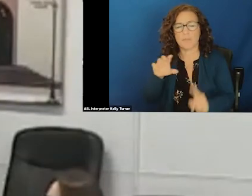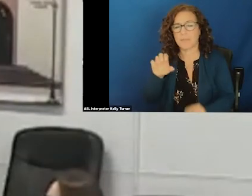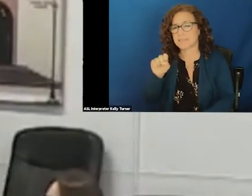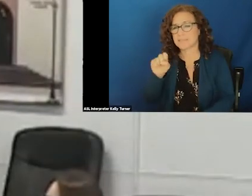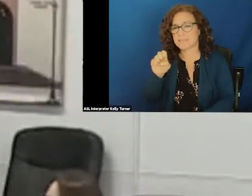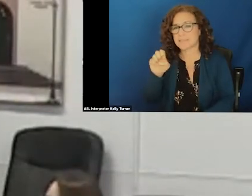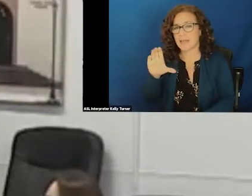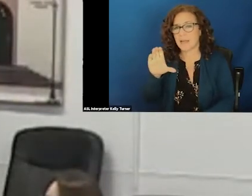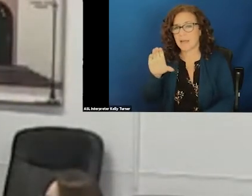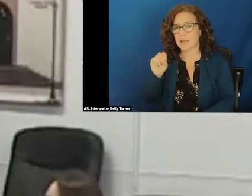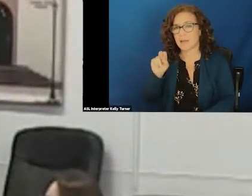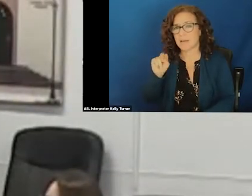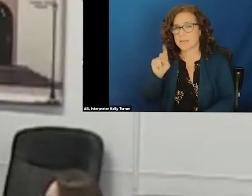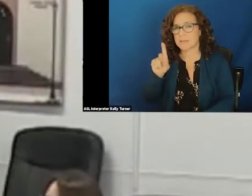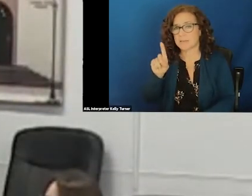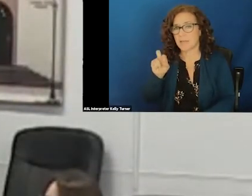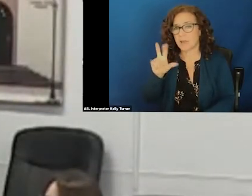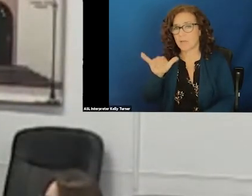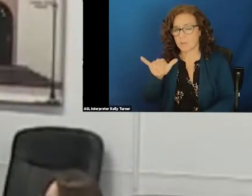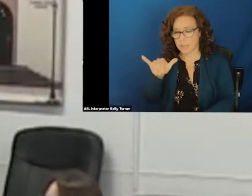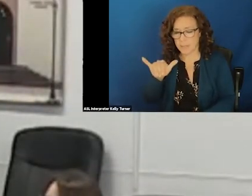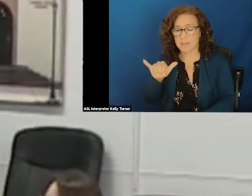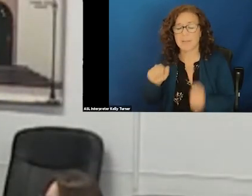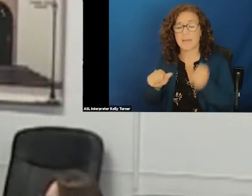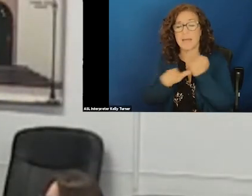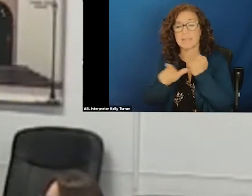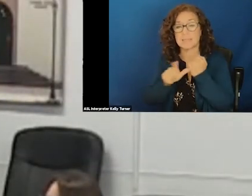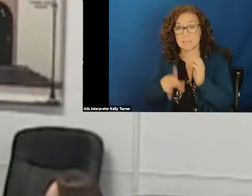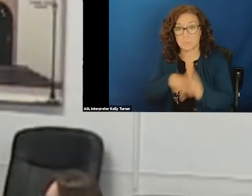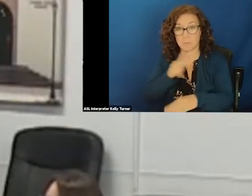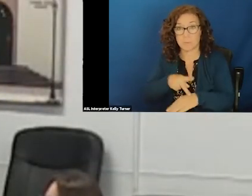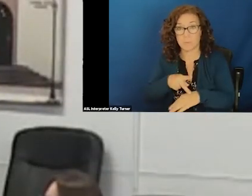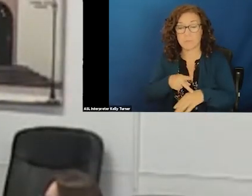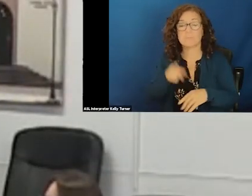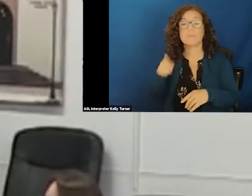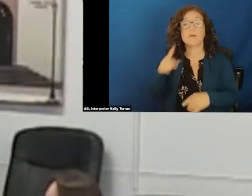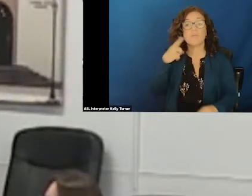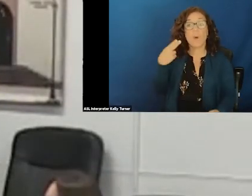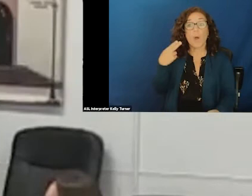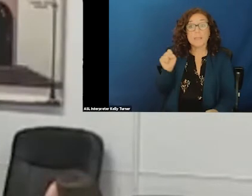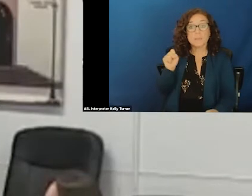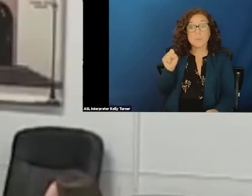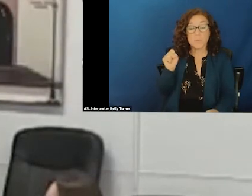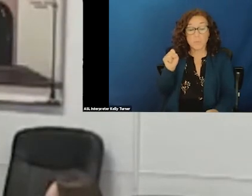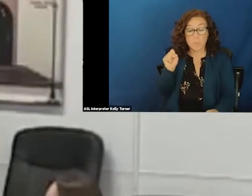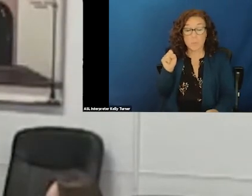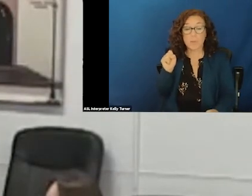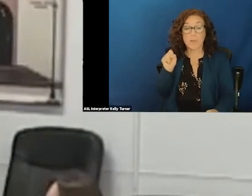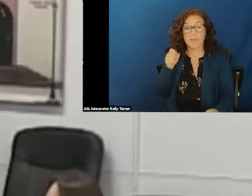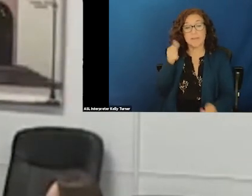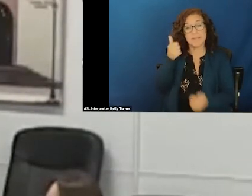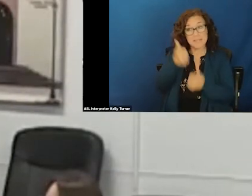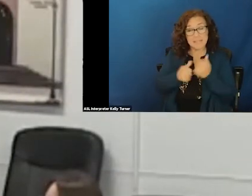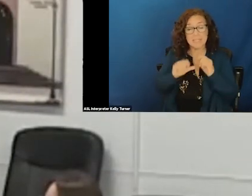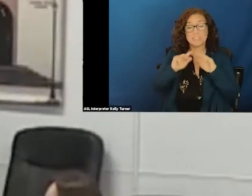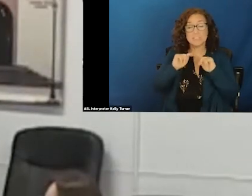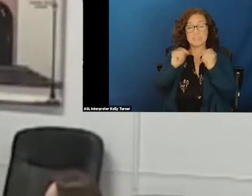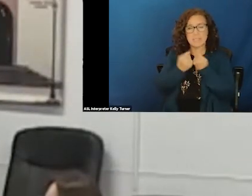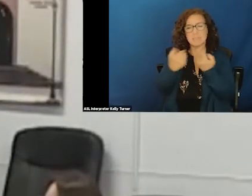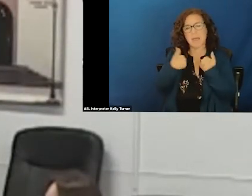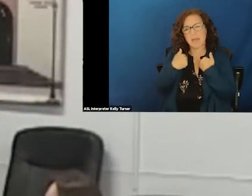that each school has a team of administrators, usually 2 or 3. High schools are a little bit bigger. They have assistant principals and